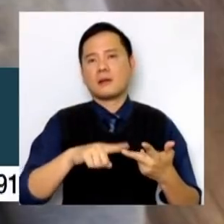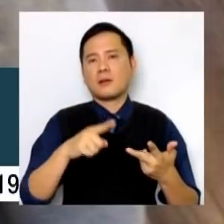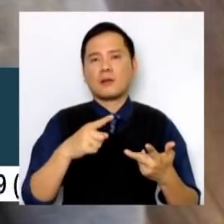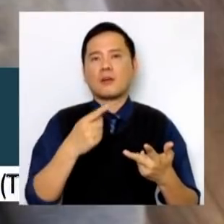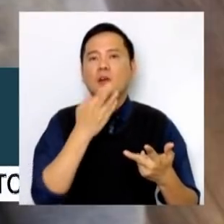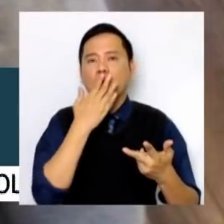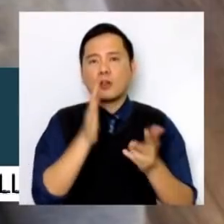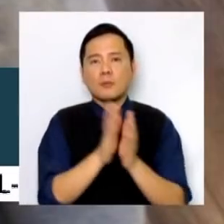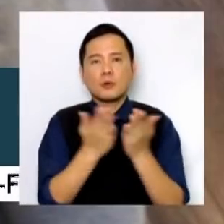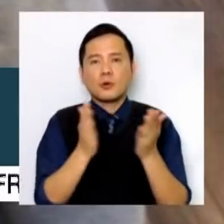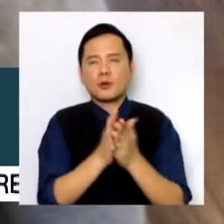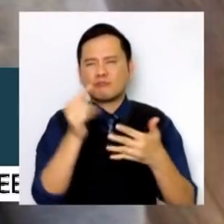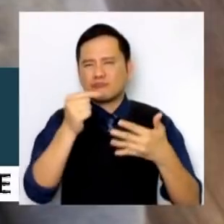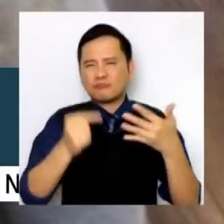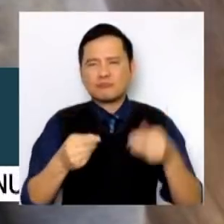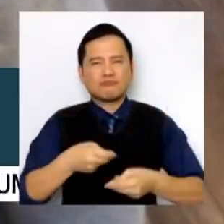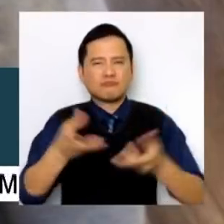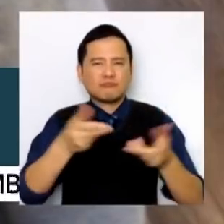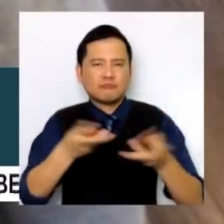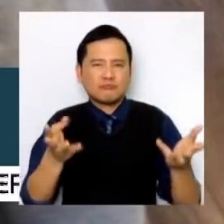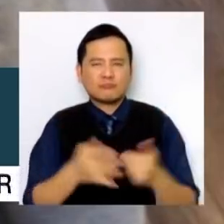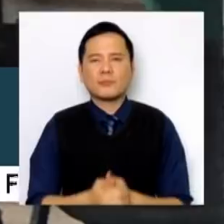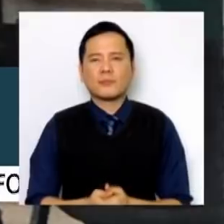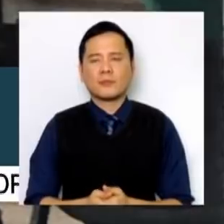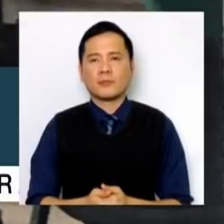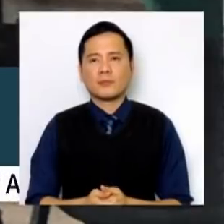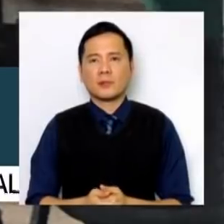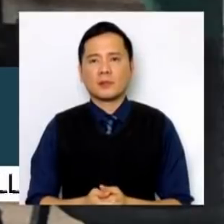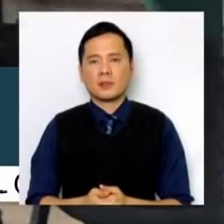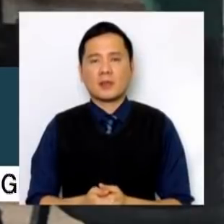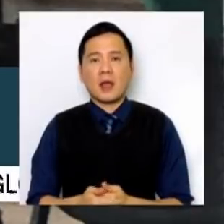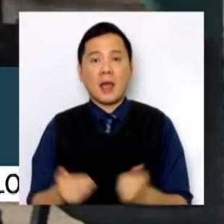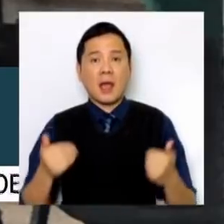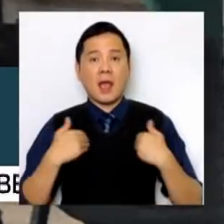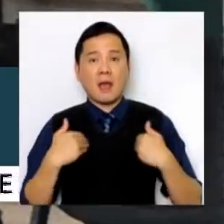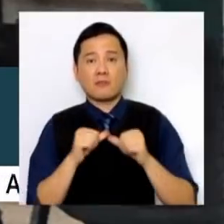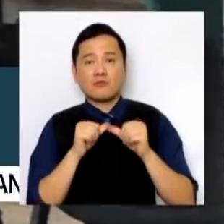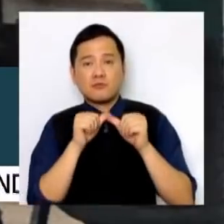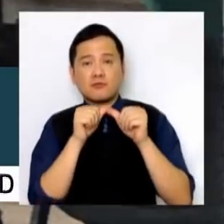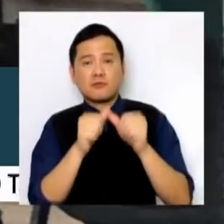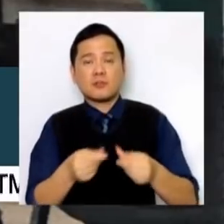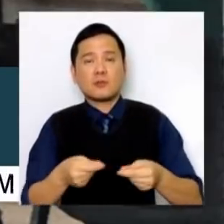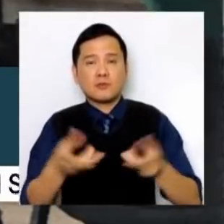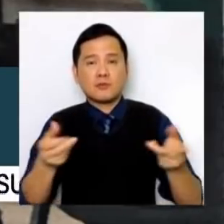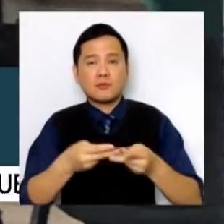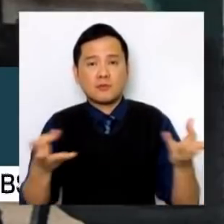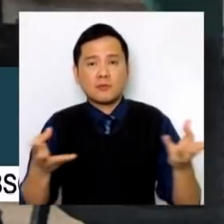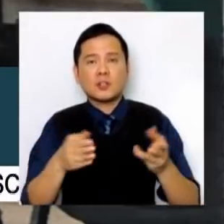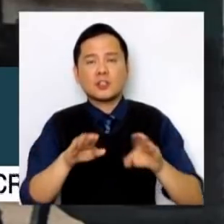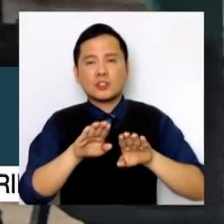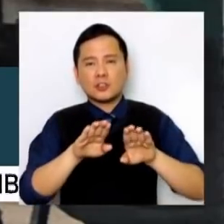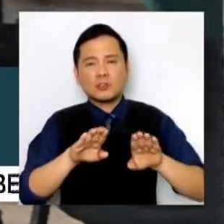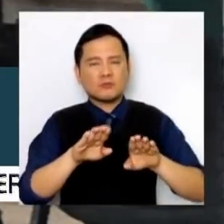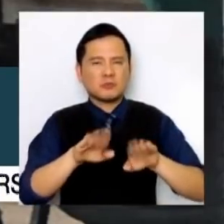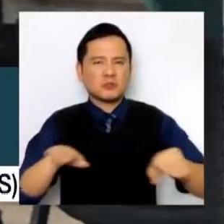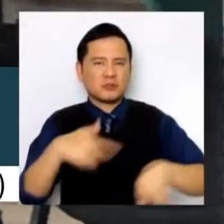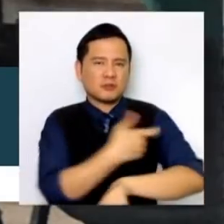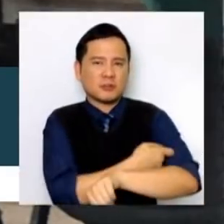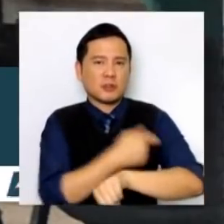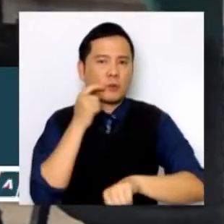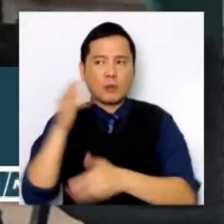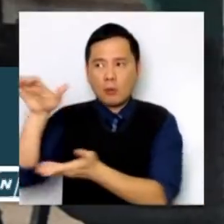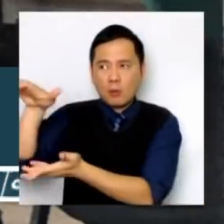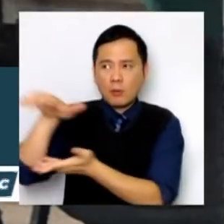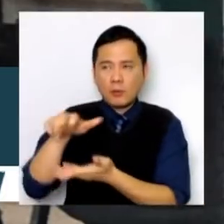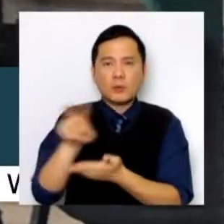Secretary Dizon, there will be a continued supply of COVID vaccine for children, which will be delivered every 2 weeks. And that's